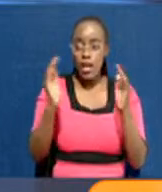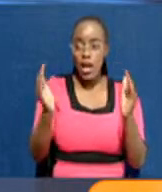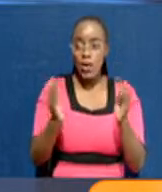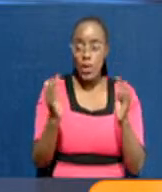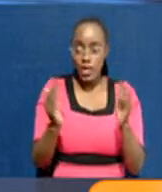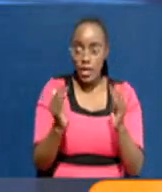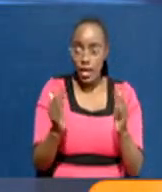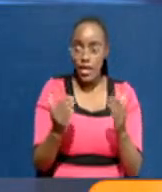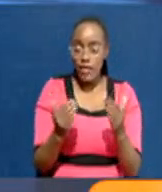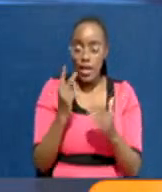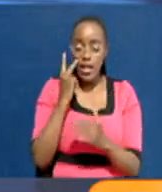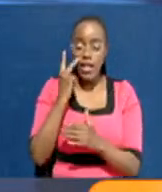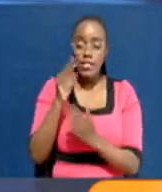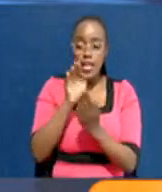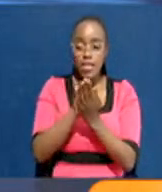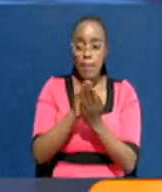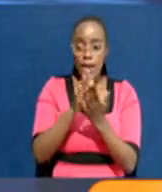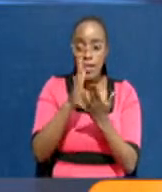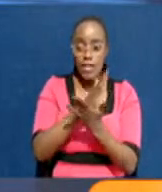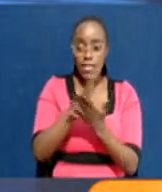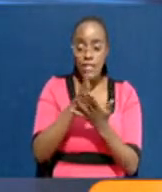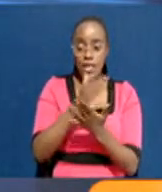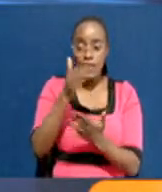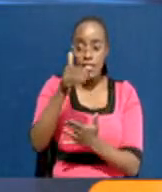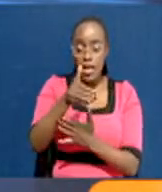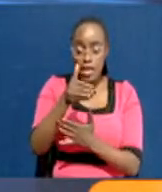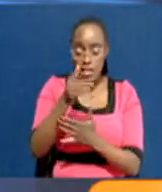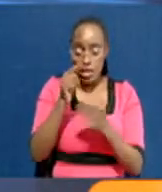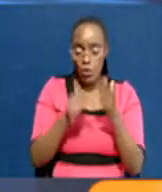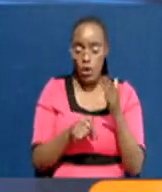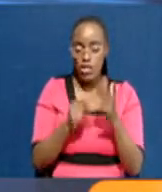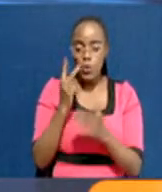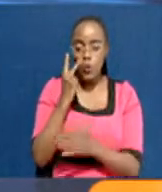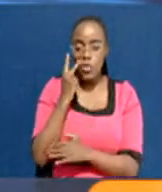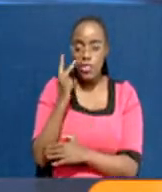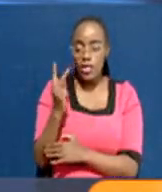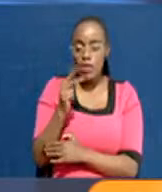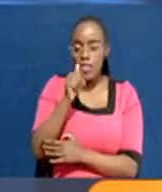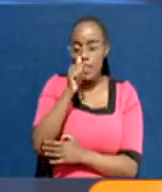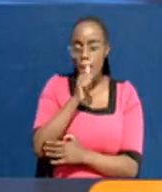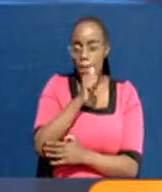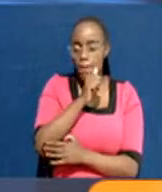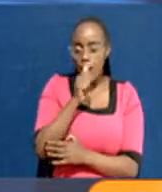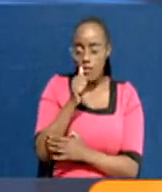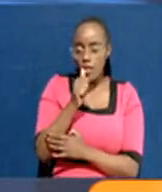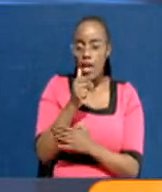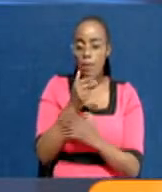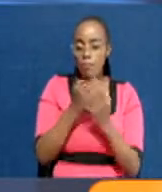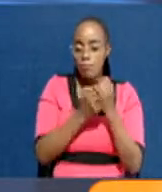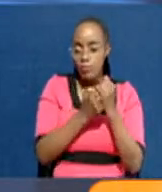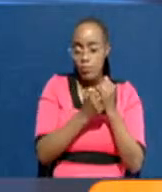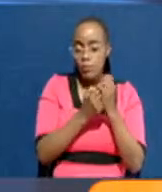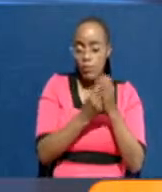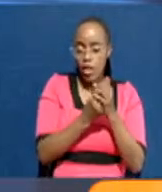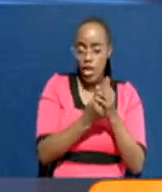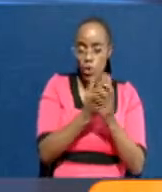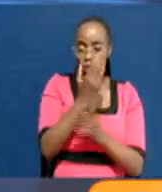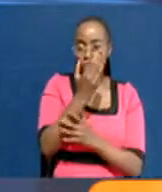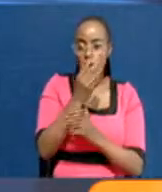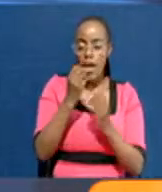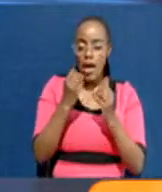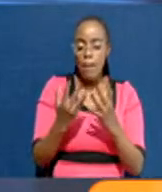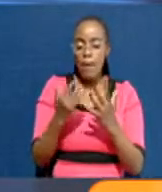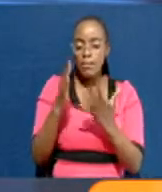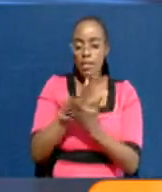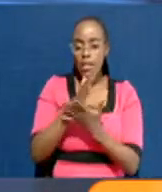and I see with the banking sector here is that if you look at what you call private credit growth, how much we are lending to the private